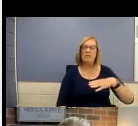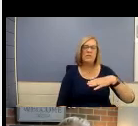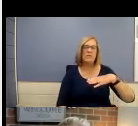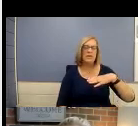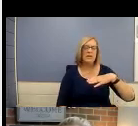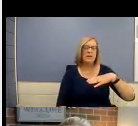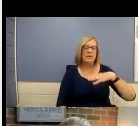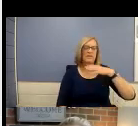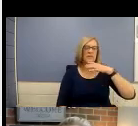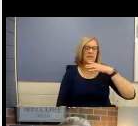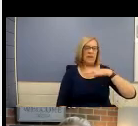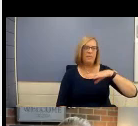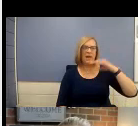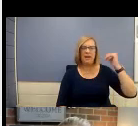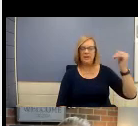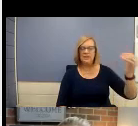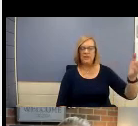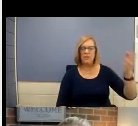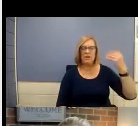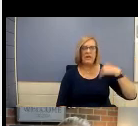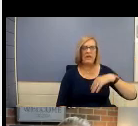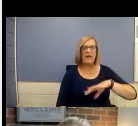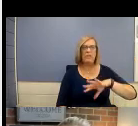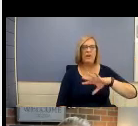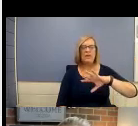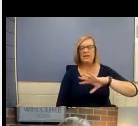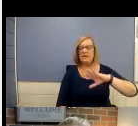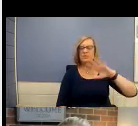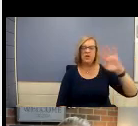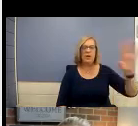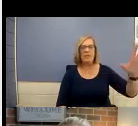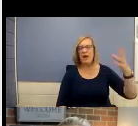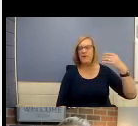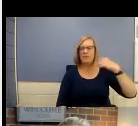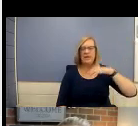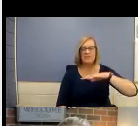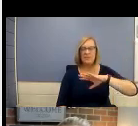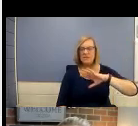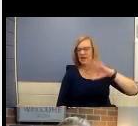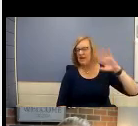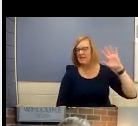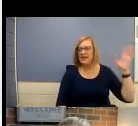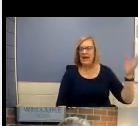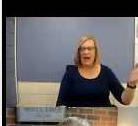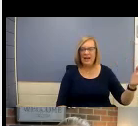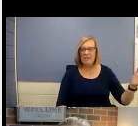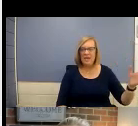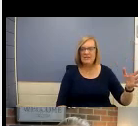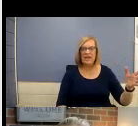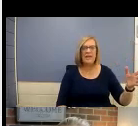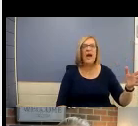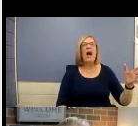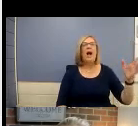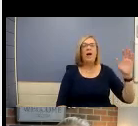since our first deaf adult came, and we had our second one in, and one of the kids came screaming off the bus and was saying hi to me